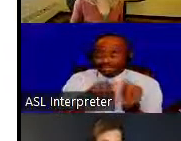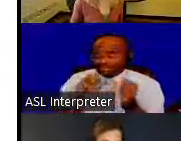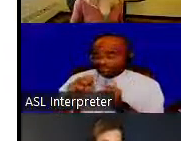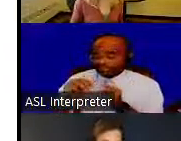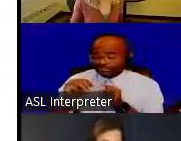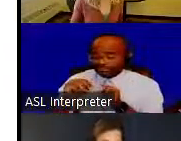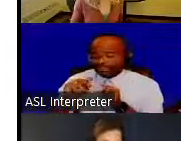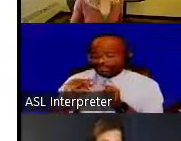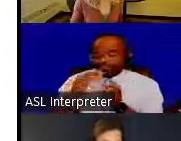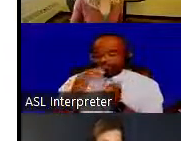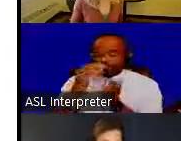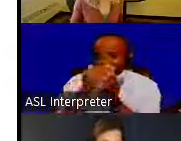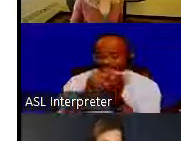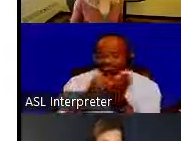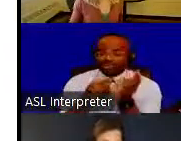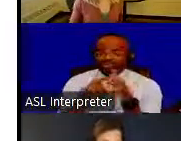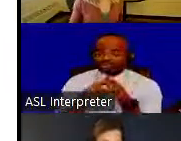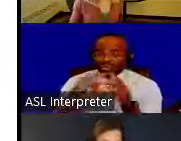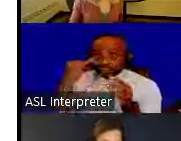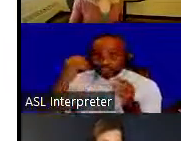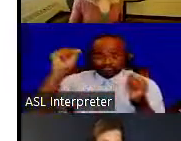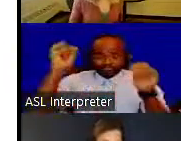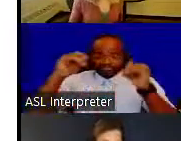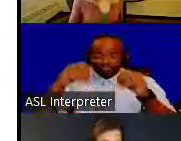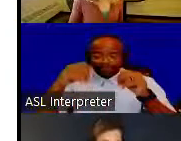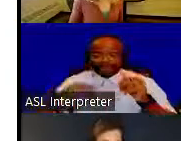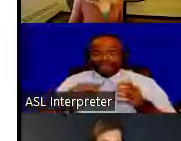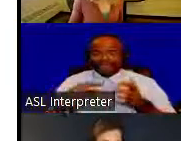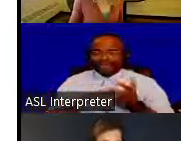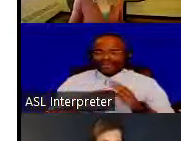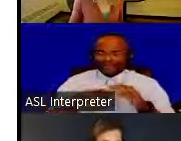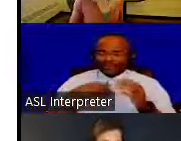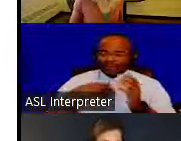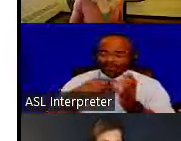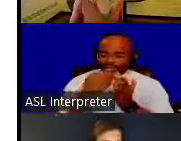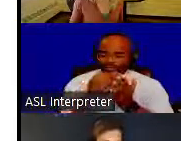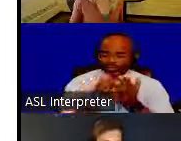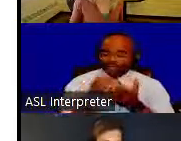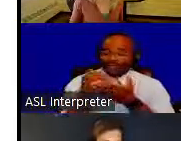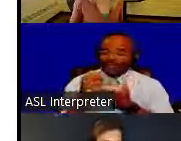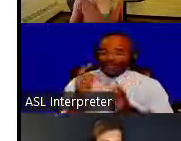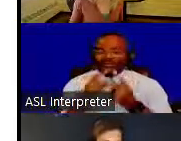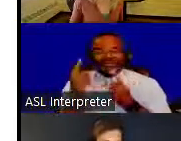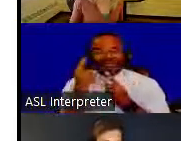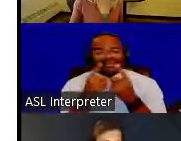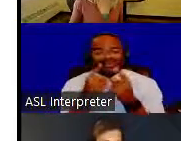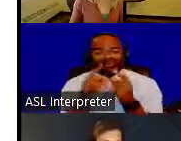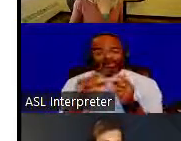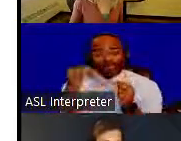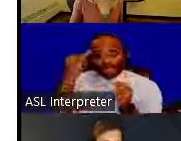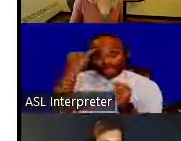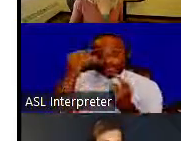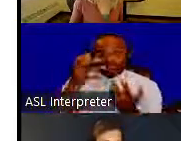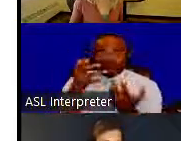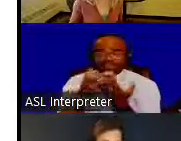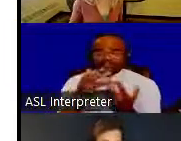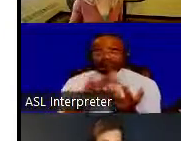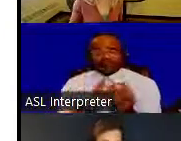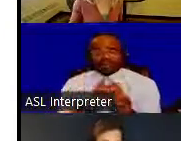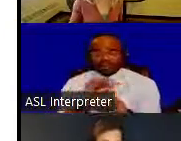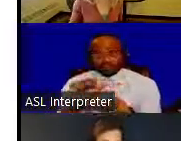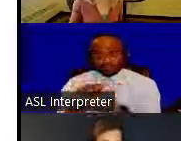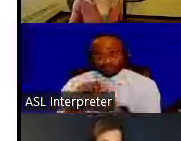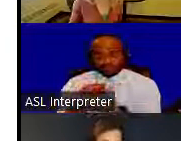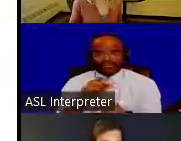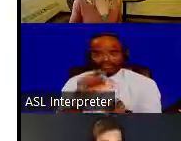brainstorm, these menus give everyone a chance to think about ideas that are specific to their discipline and their training.